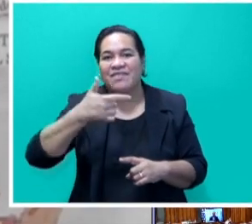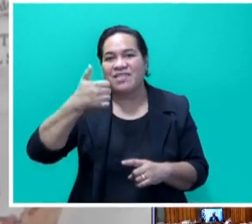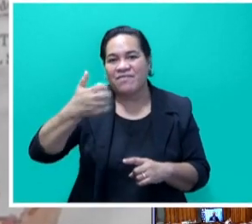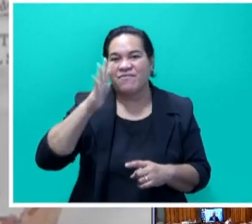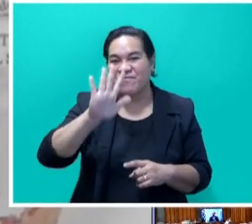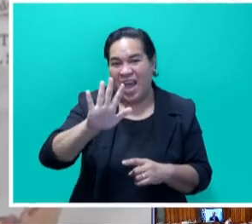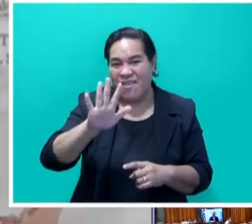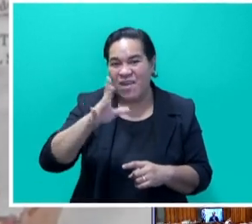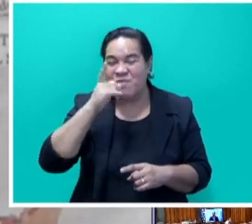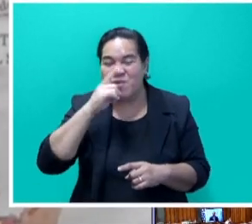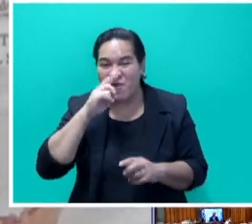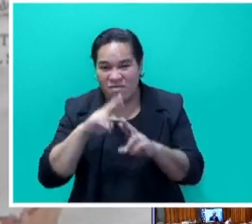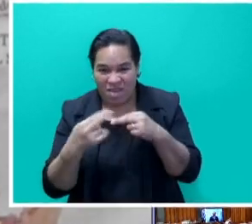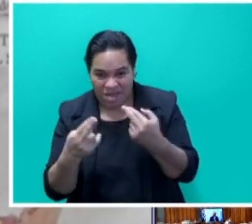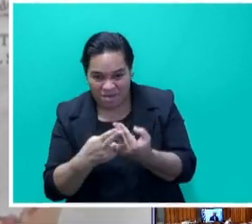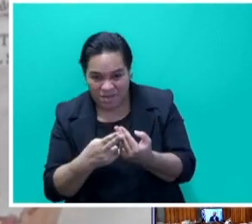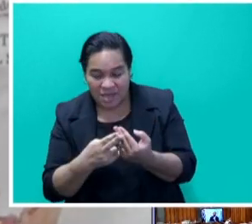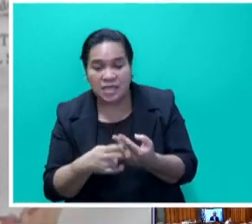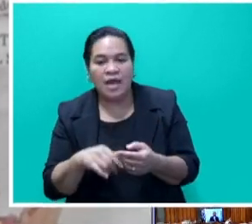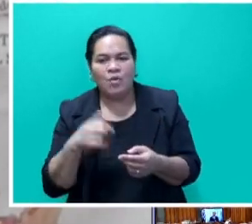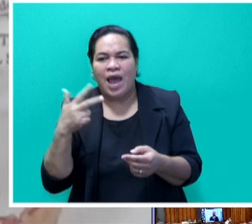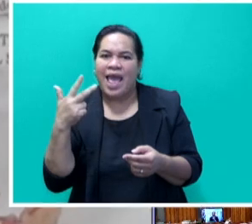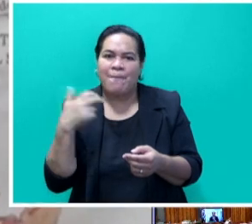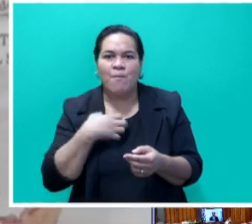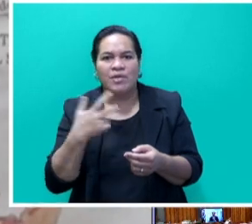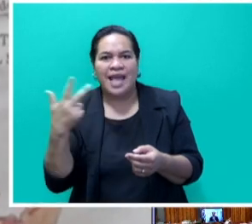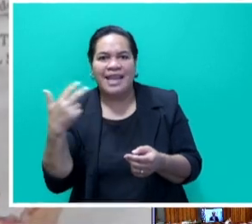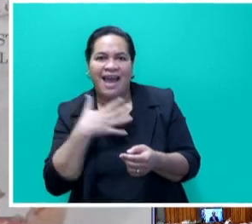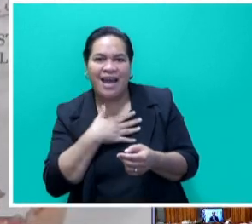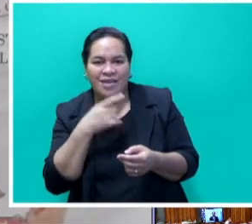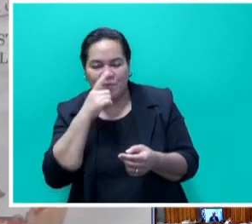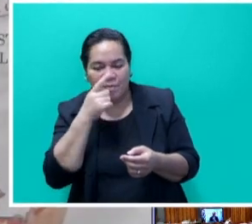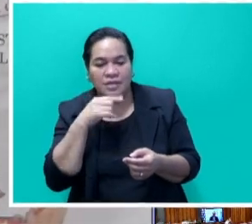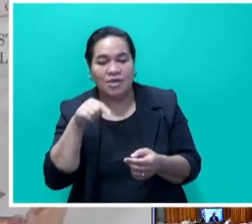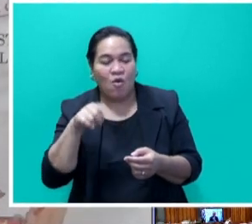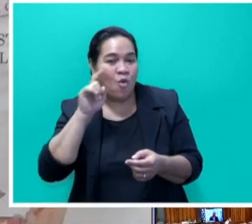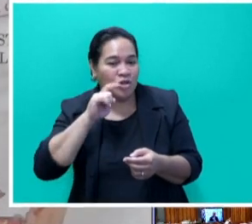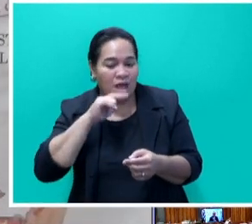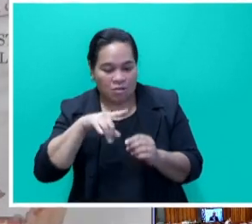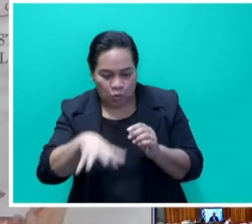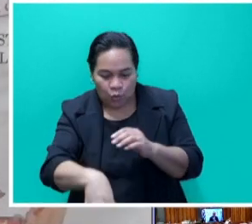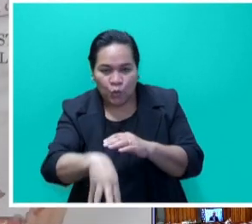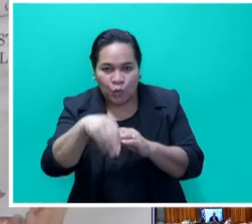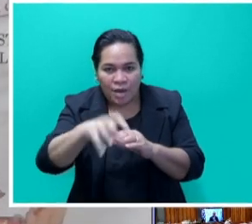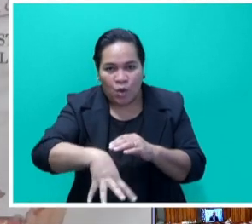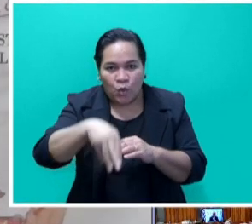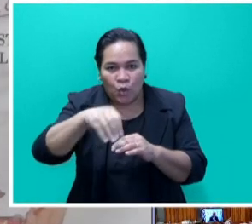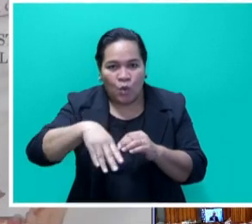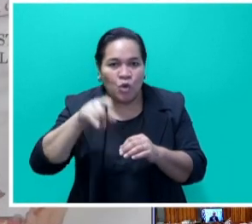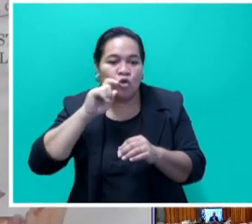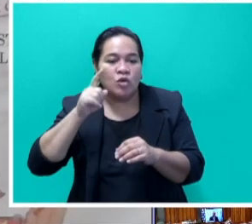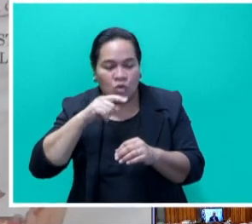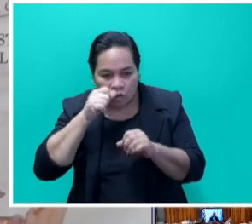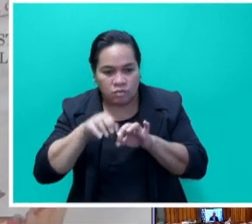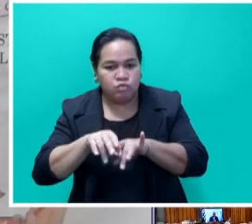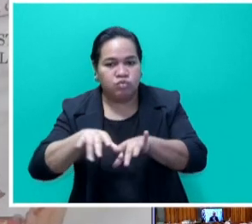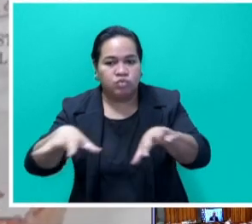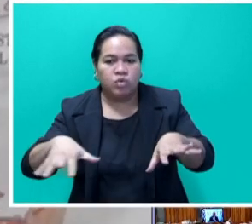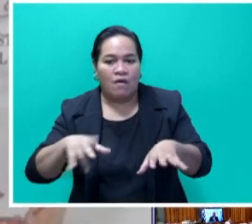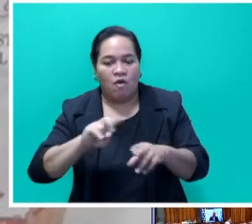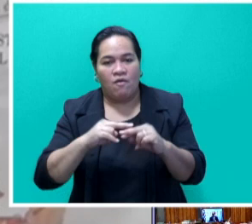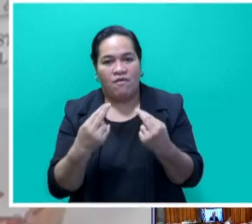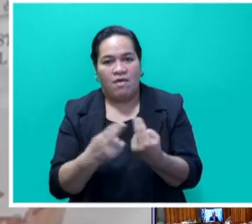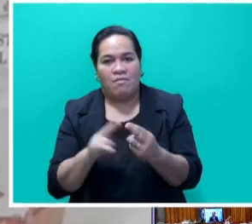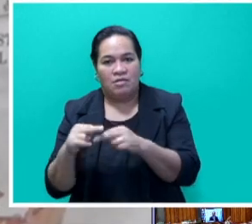households, housing more than 800 people, and have also reticulated water from these groundwater sources to more than 197 households